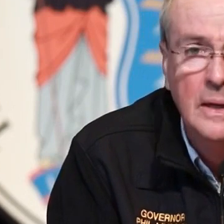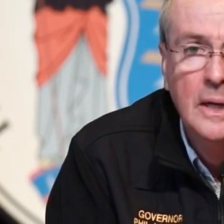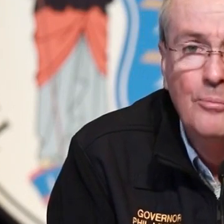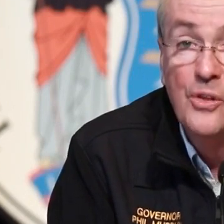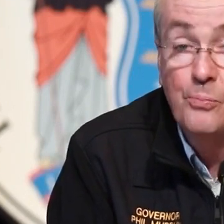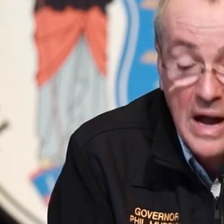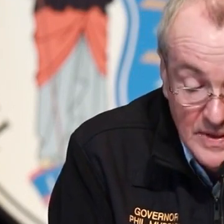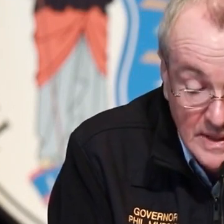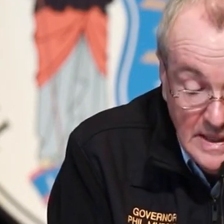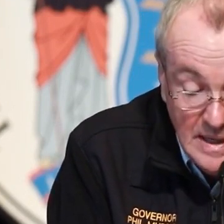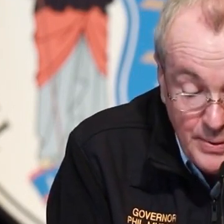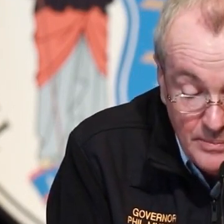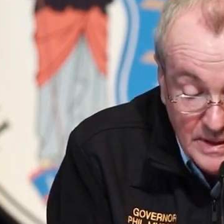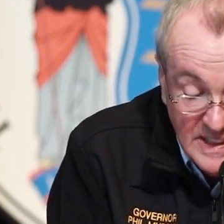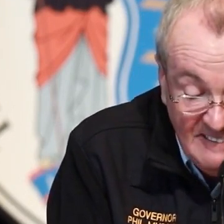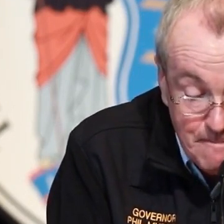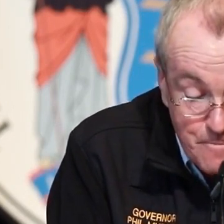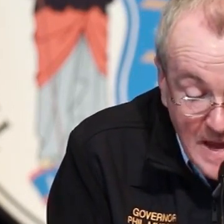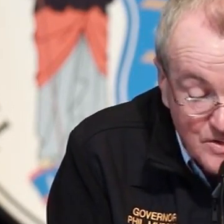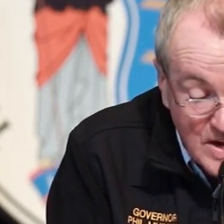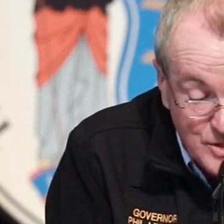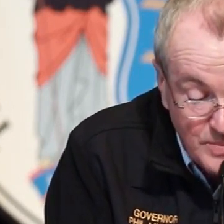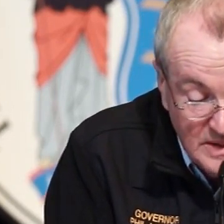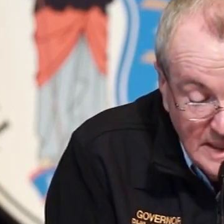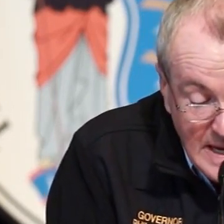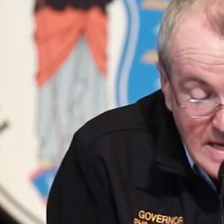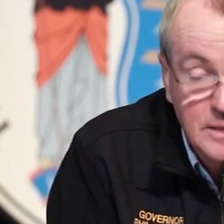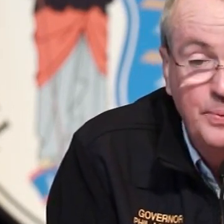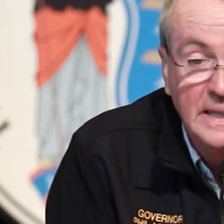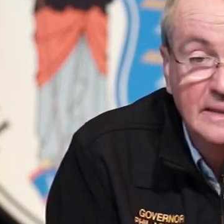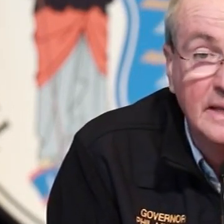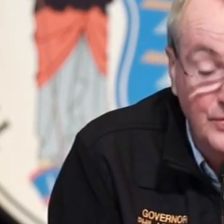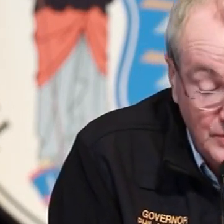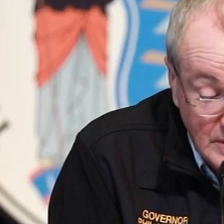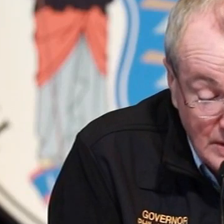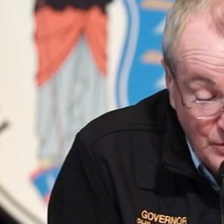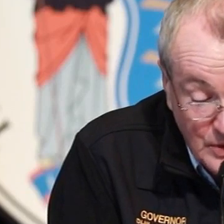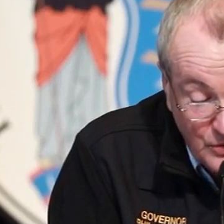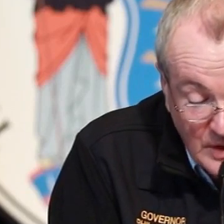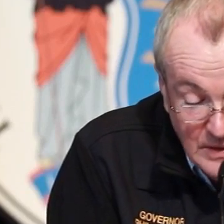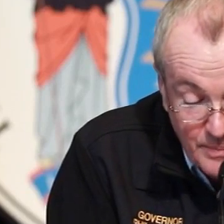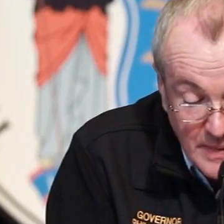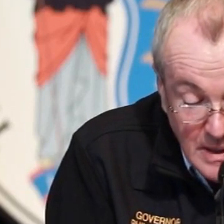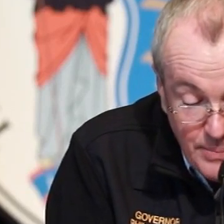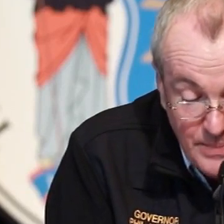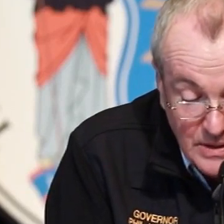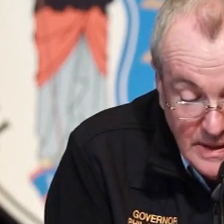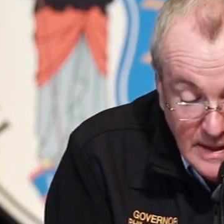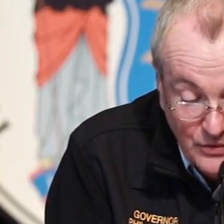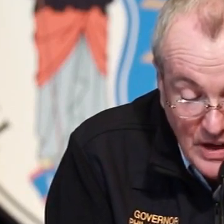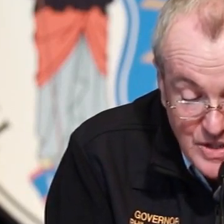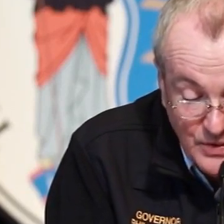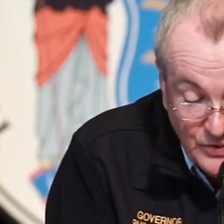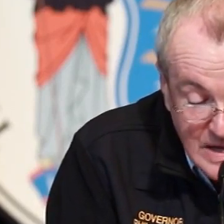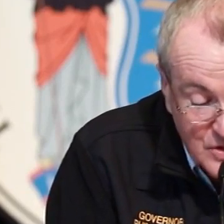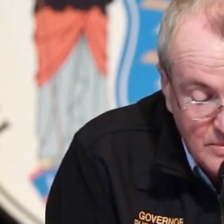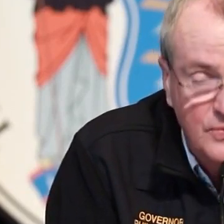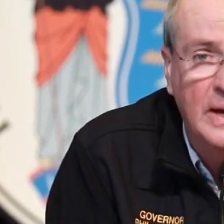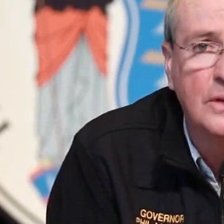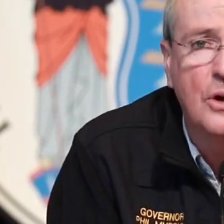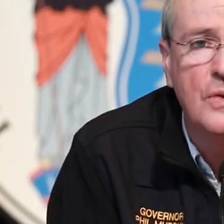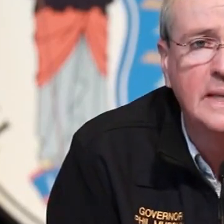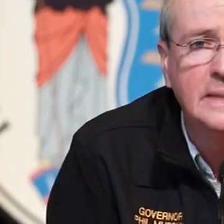state, both privately and publicly accessible. A complete list, as you can see, of the publicly accessible sites